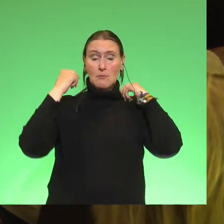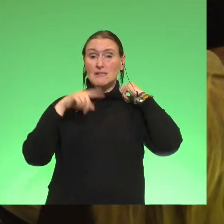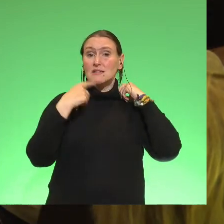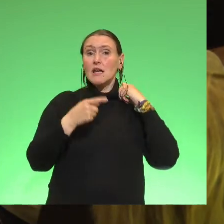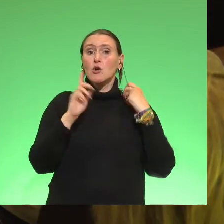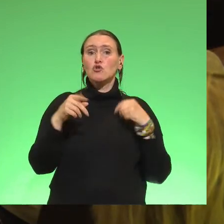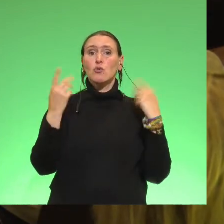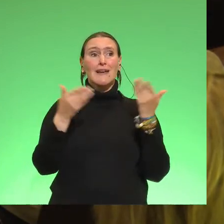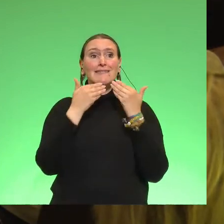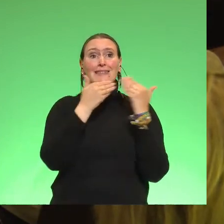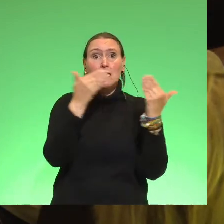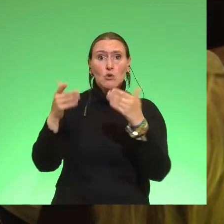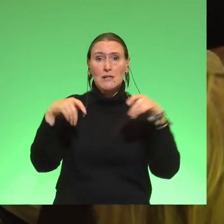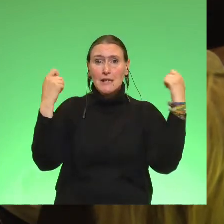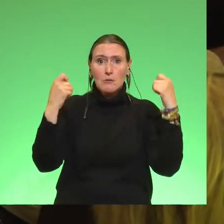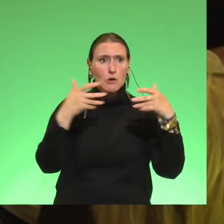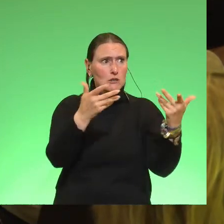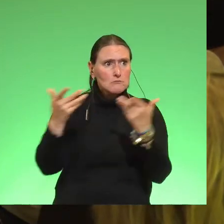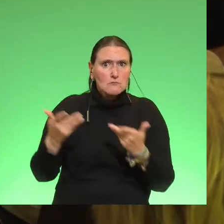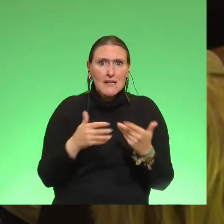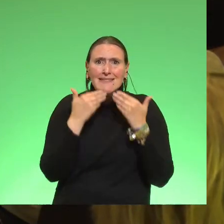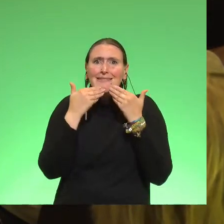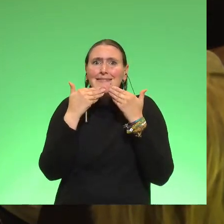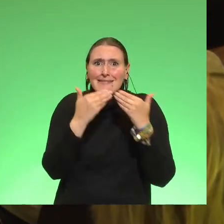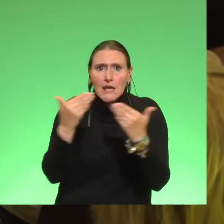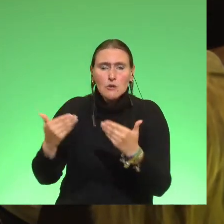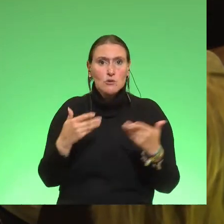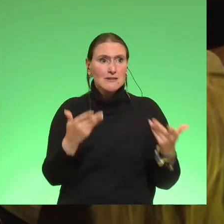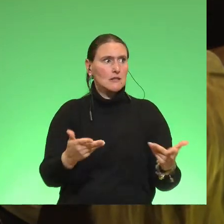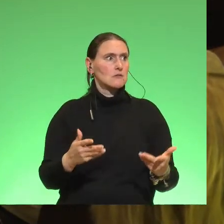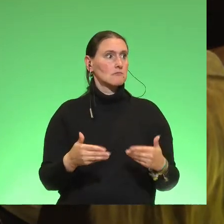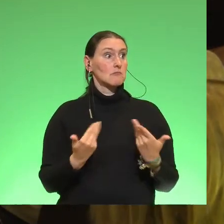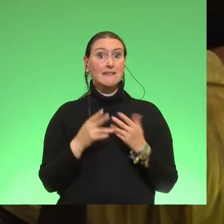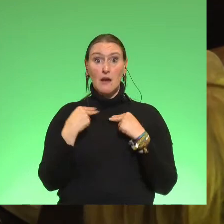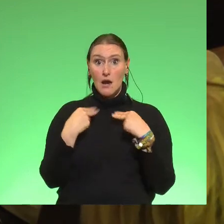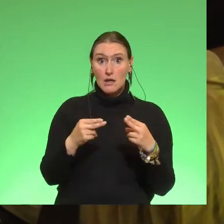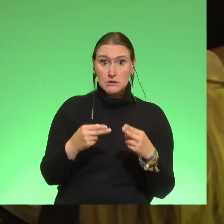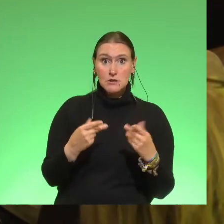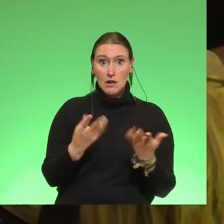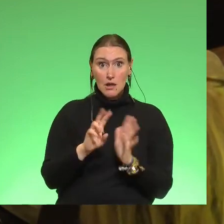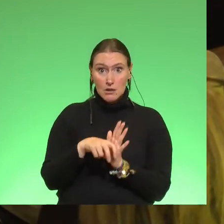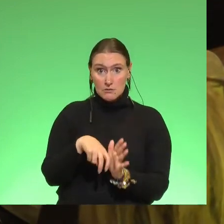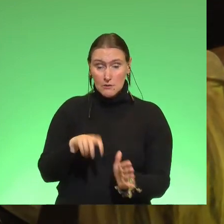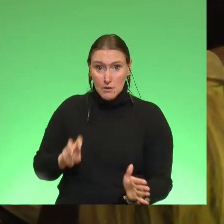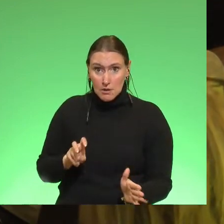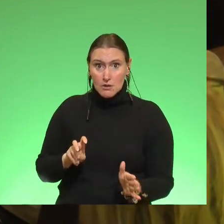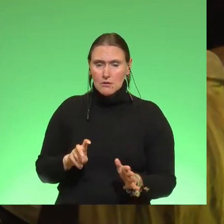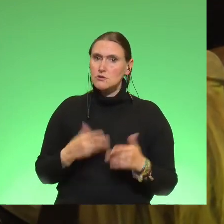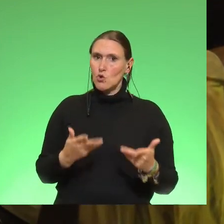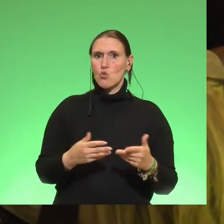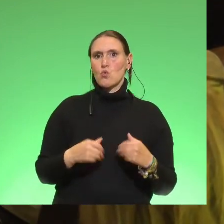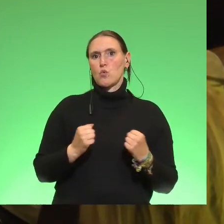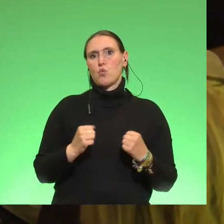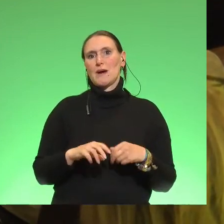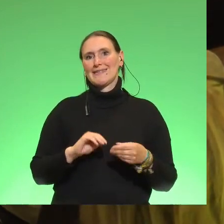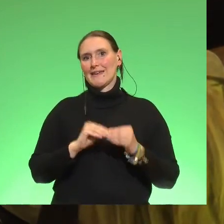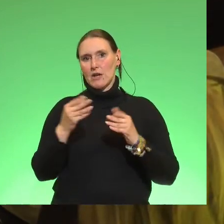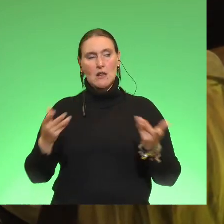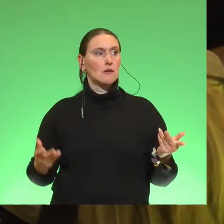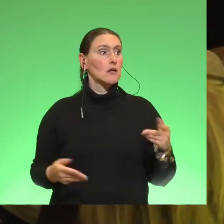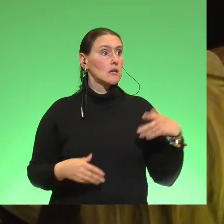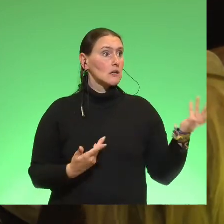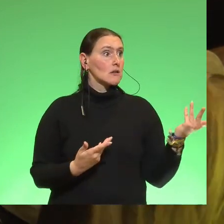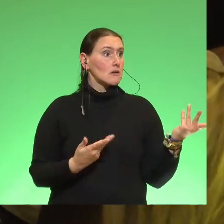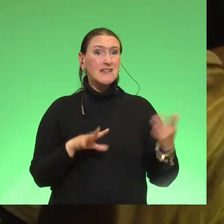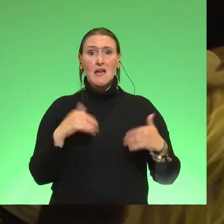how much of this conversation has been around just like the nuances of like stepping out has been really difficult. The comfort of